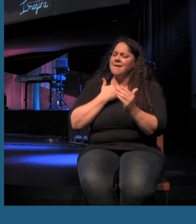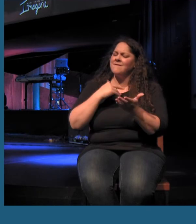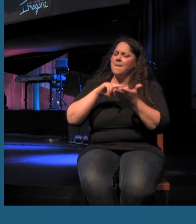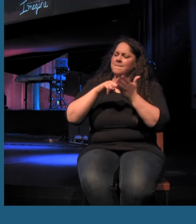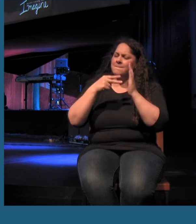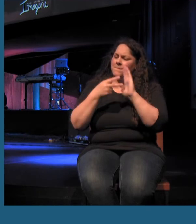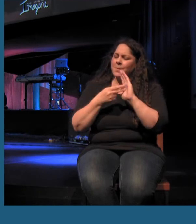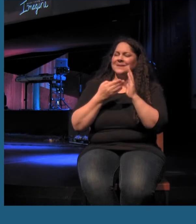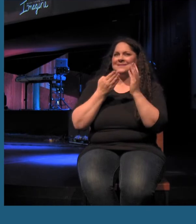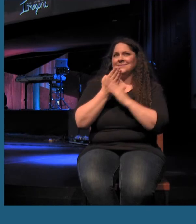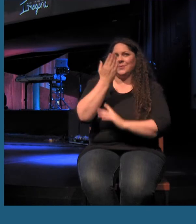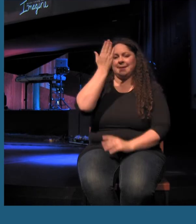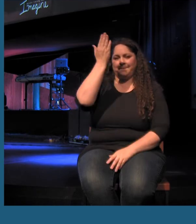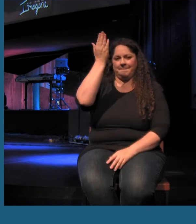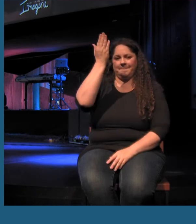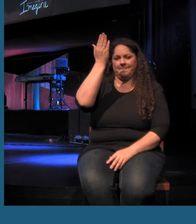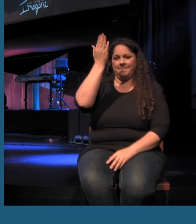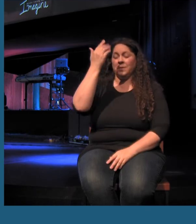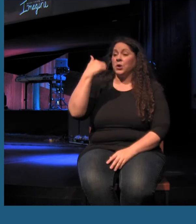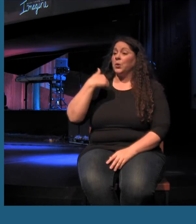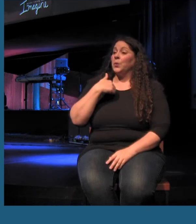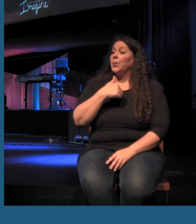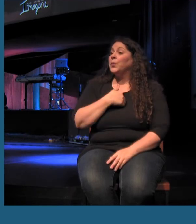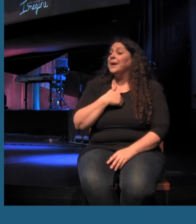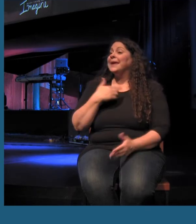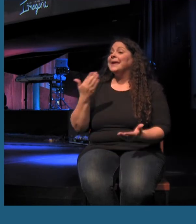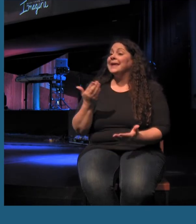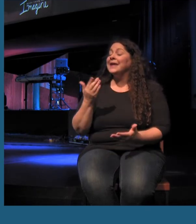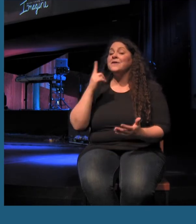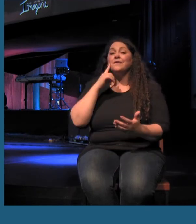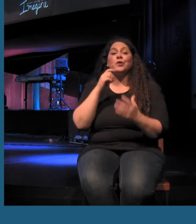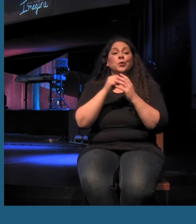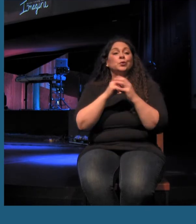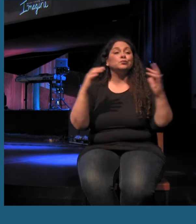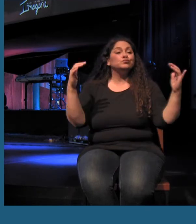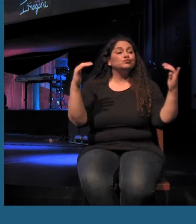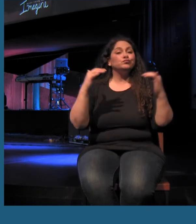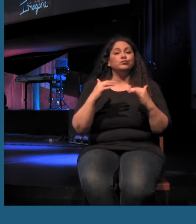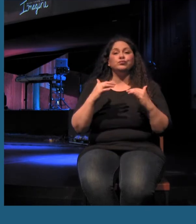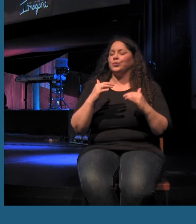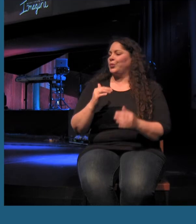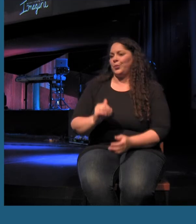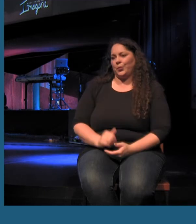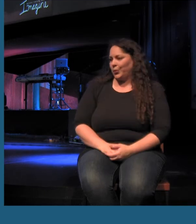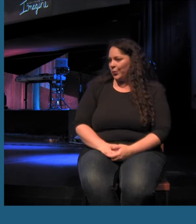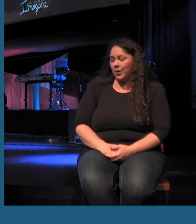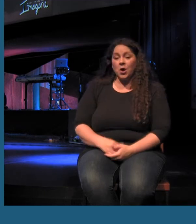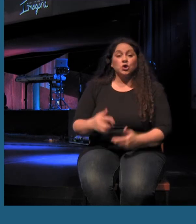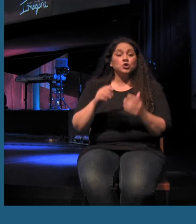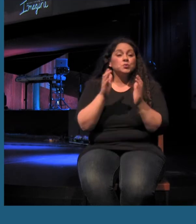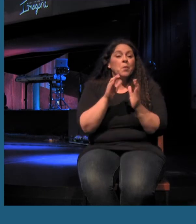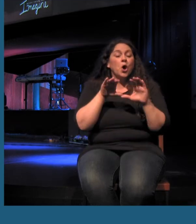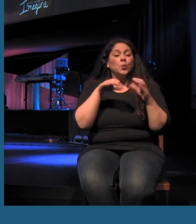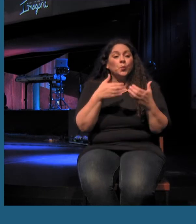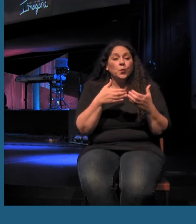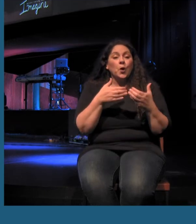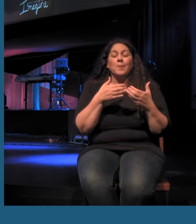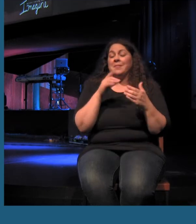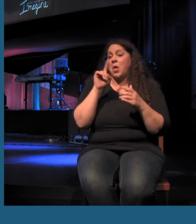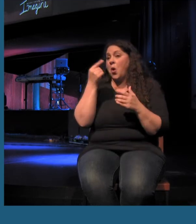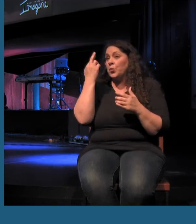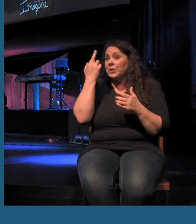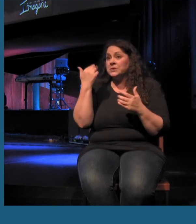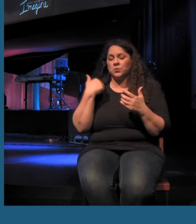him. We do not exist just so we can have worship gatherings like this. We don't exist just so we can do small groups and have all these